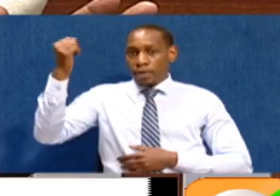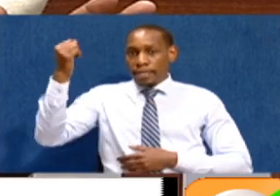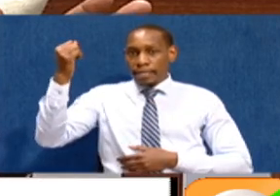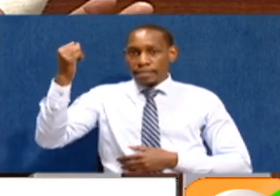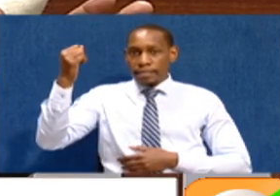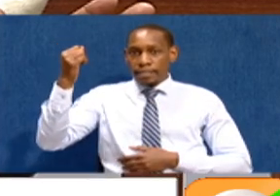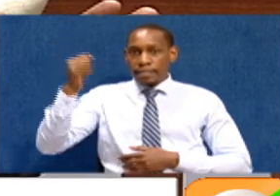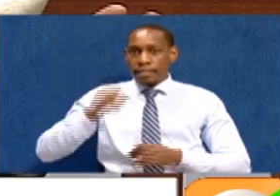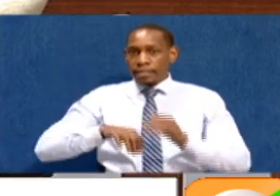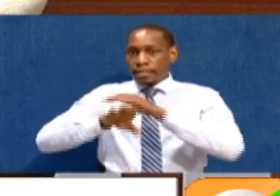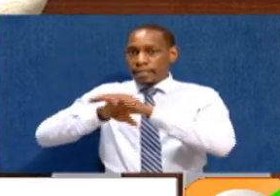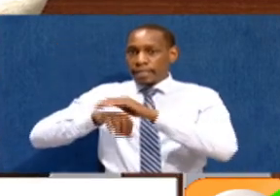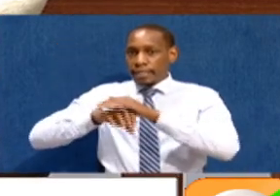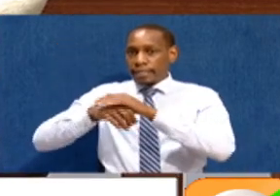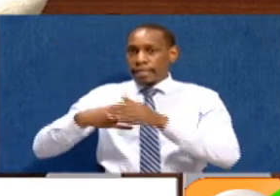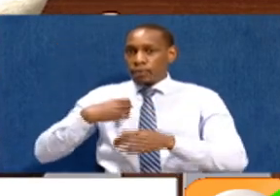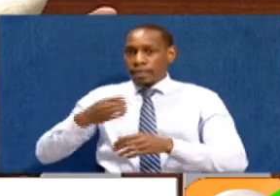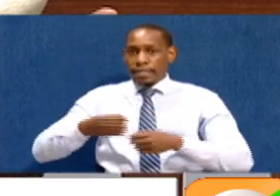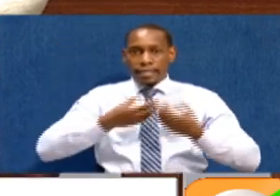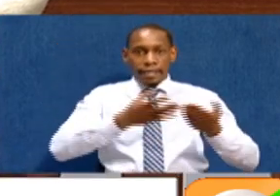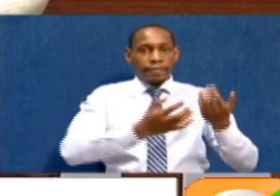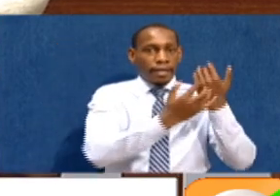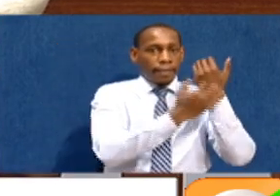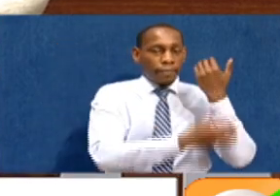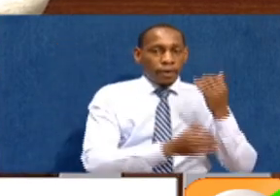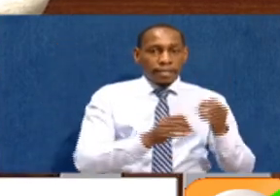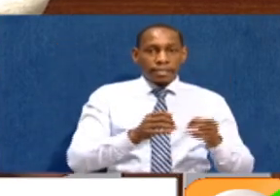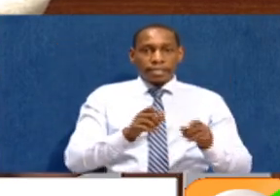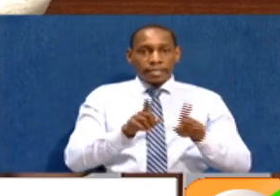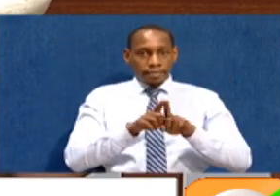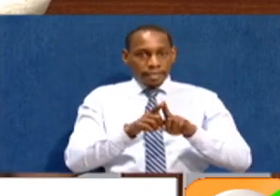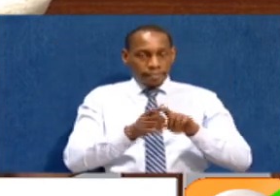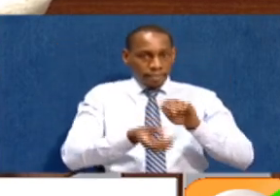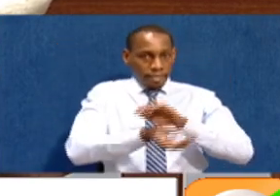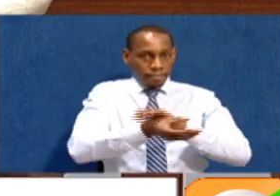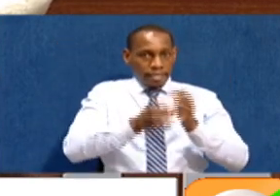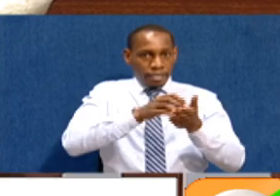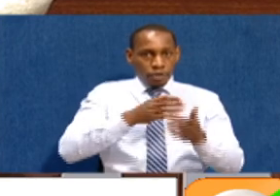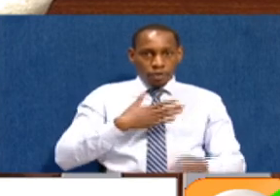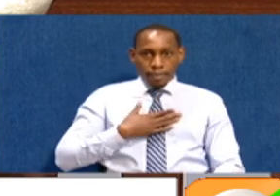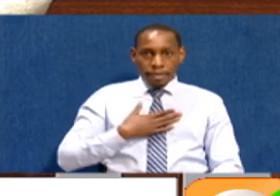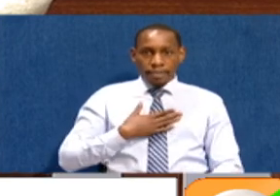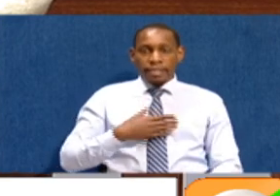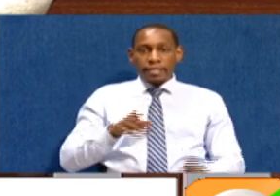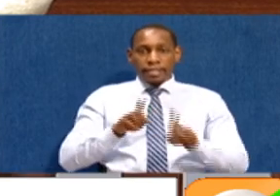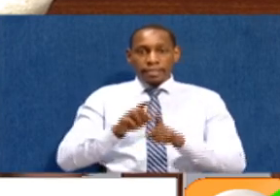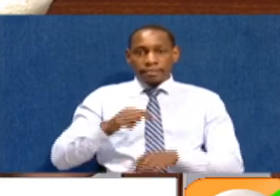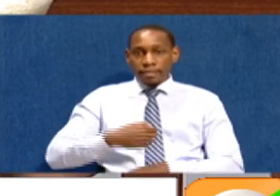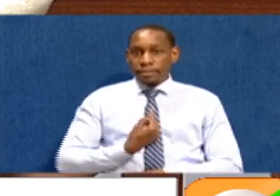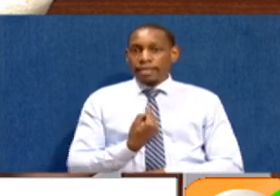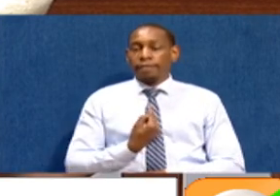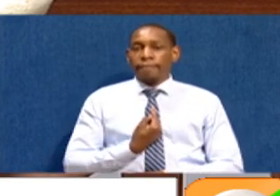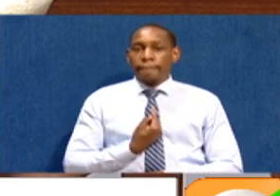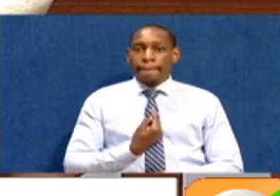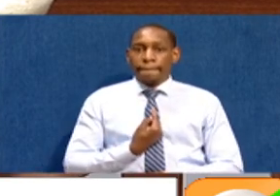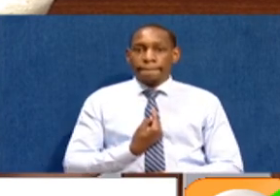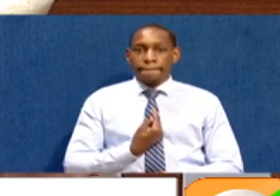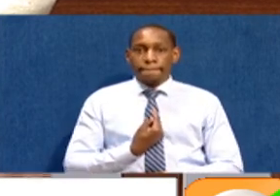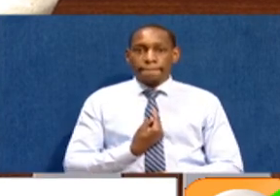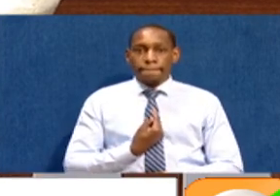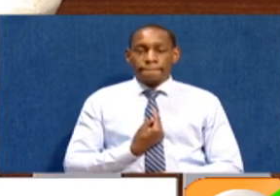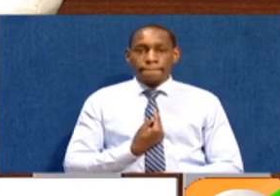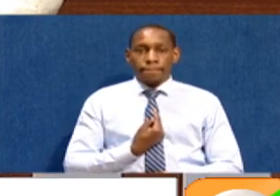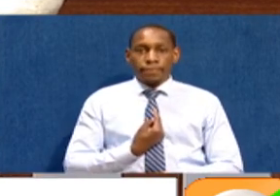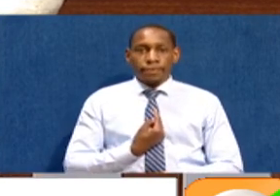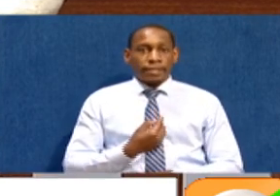of Robin Hoodism to define how we are. And I'm one who is averse